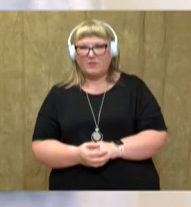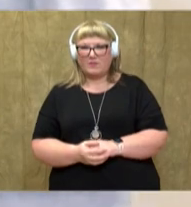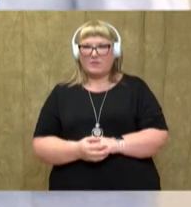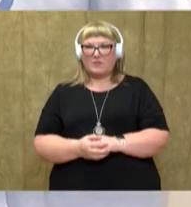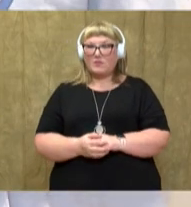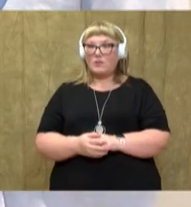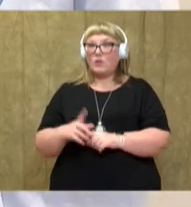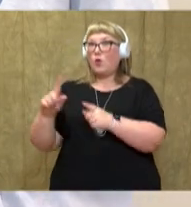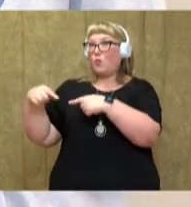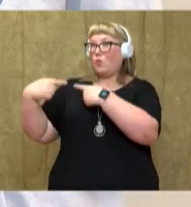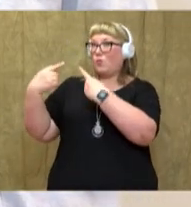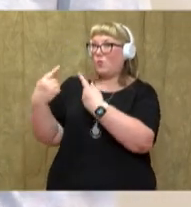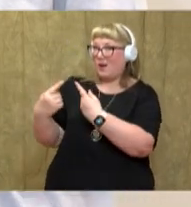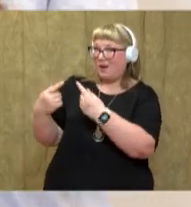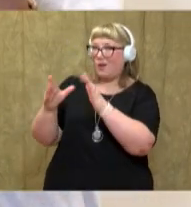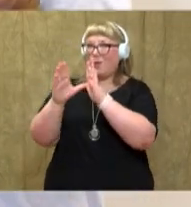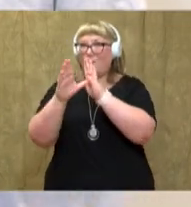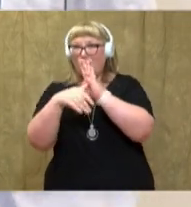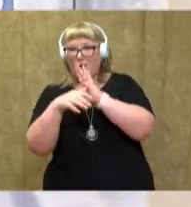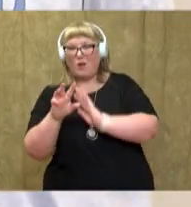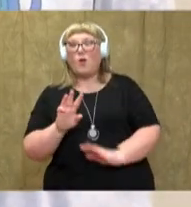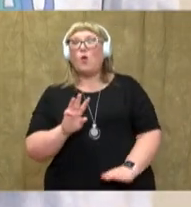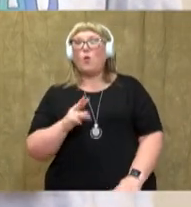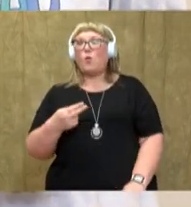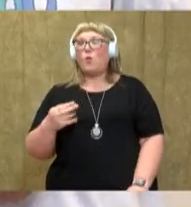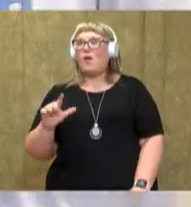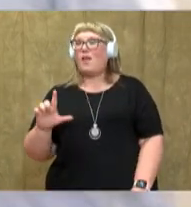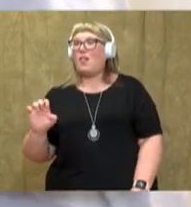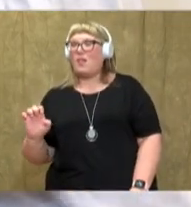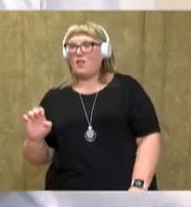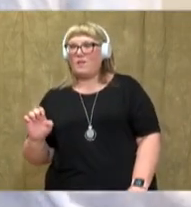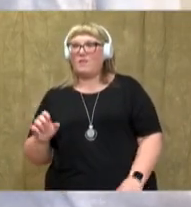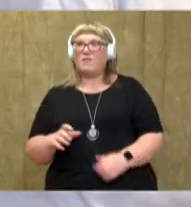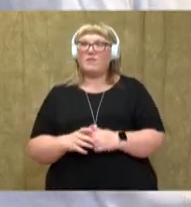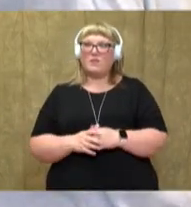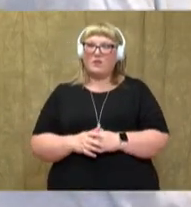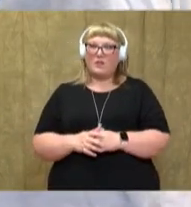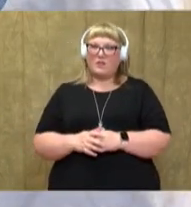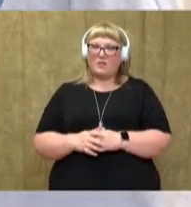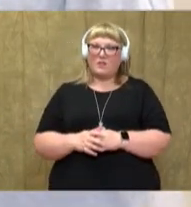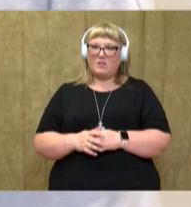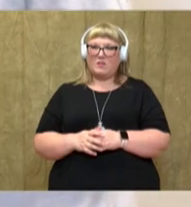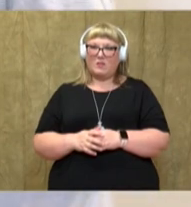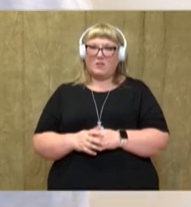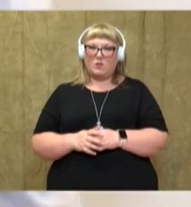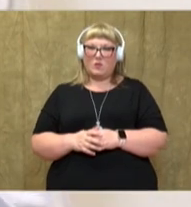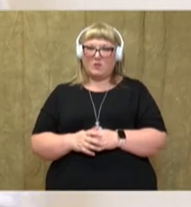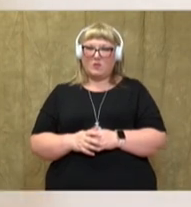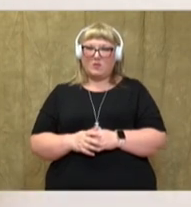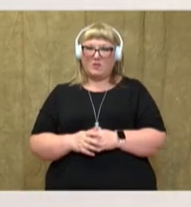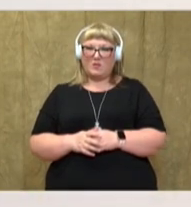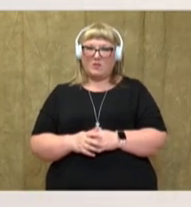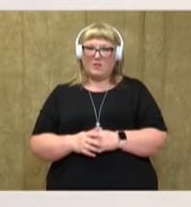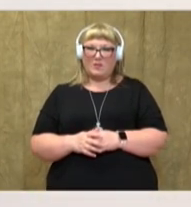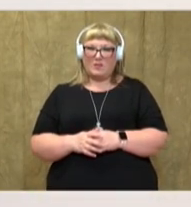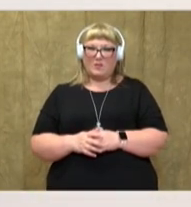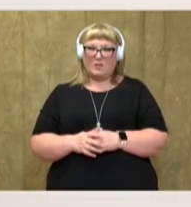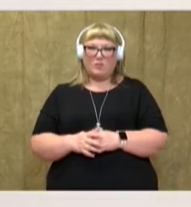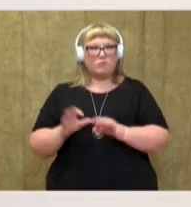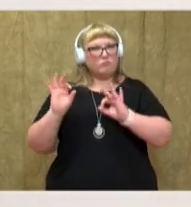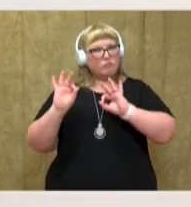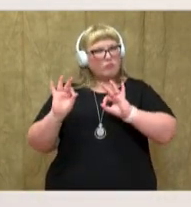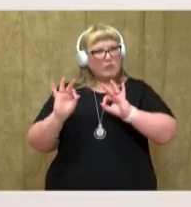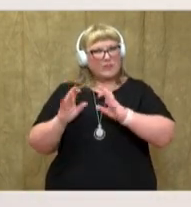while. And remember, you can always match it by looking at what's on your paper. While, while. Perfect